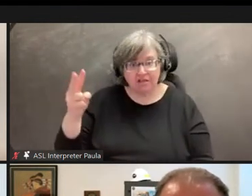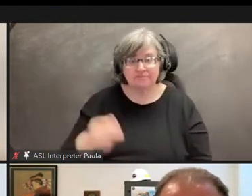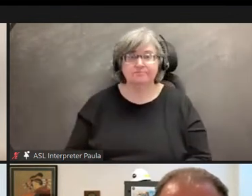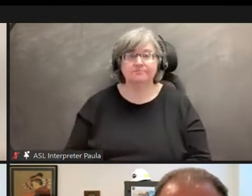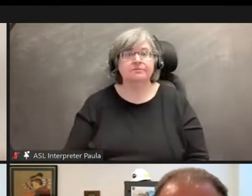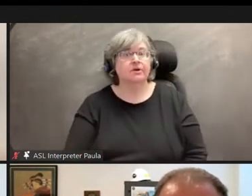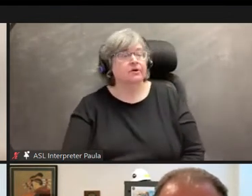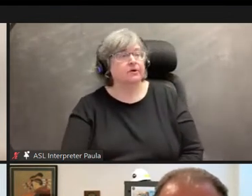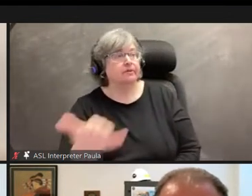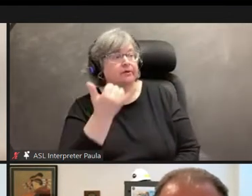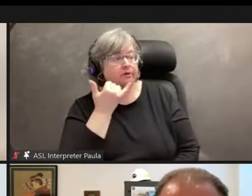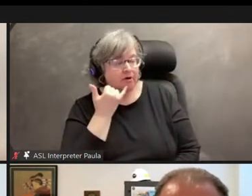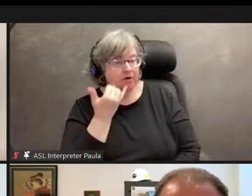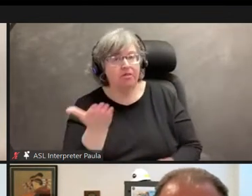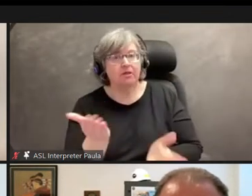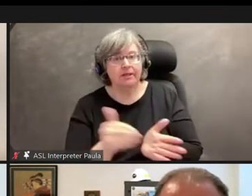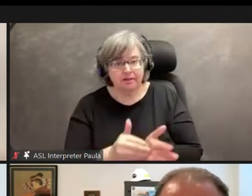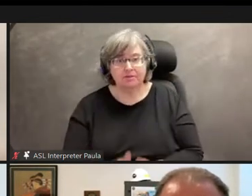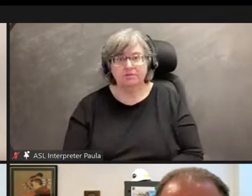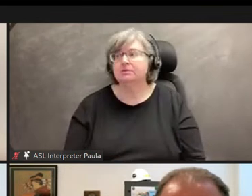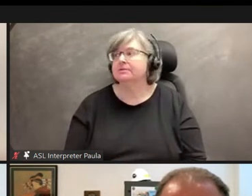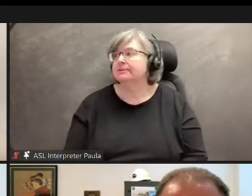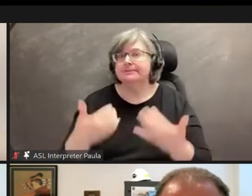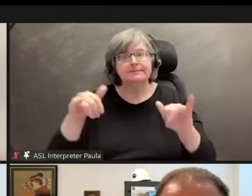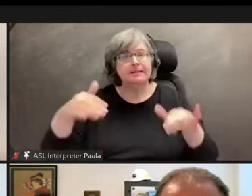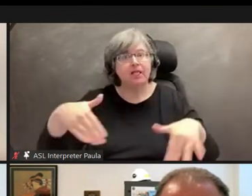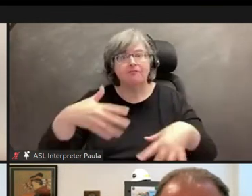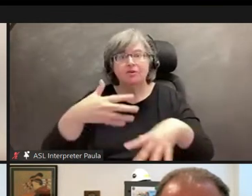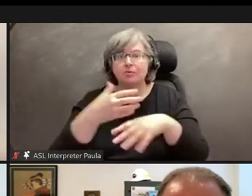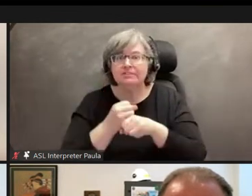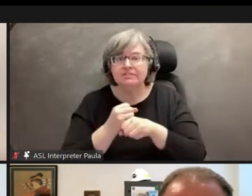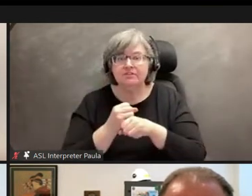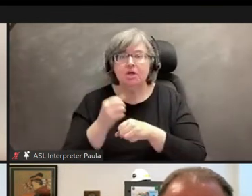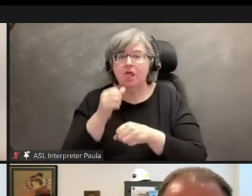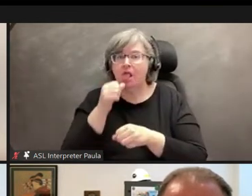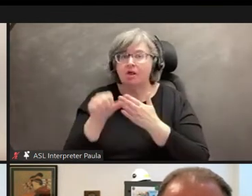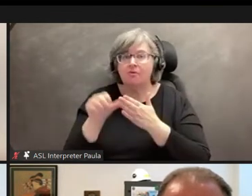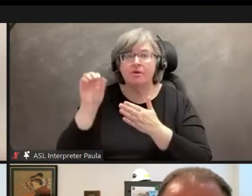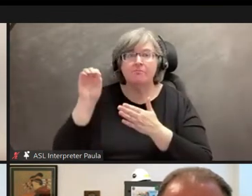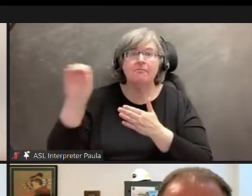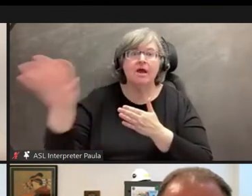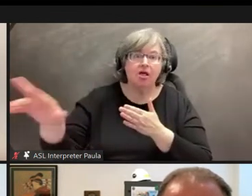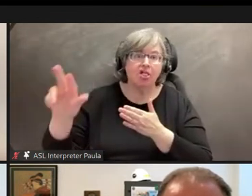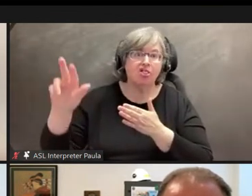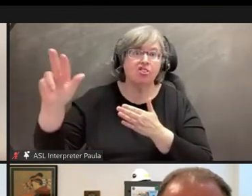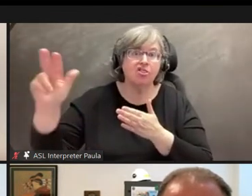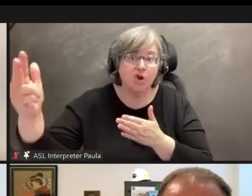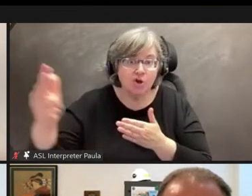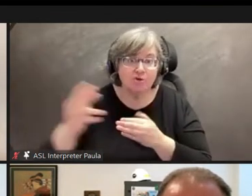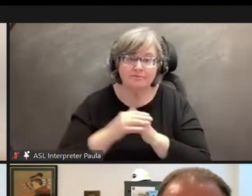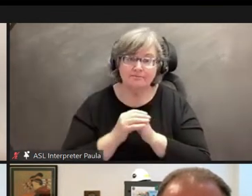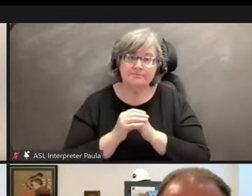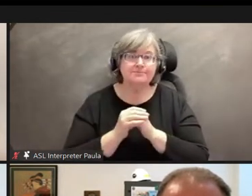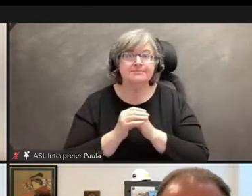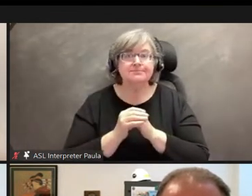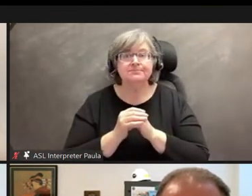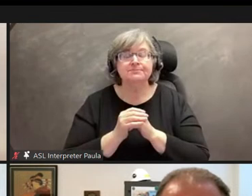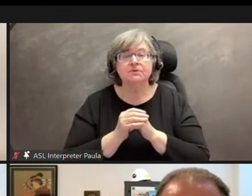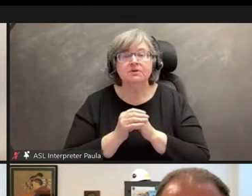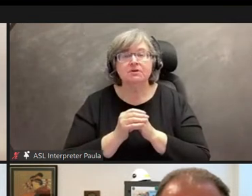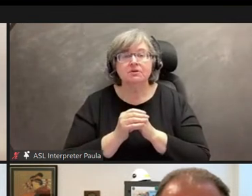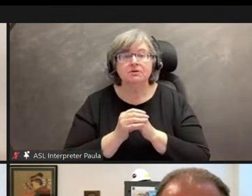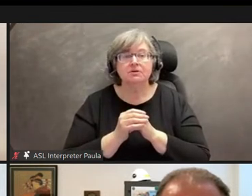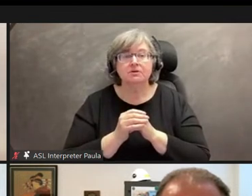would come another 2 weeks later. Still haven't received it. We'd mail another one. So then at that point, we would have to